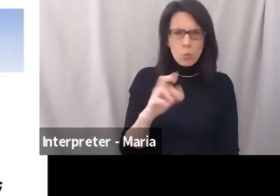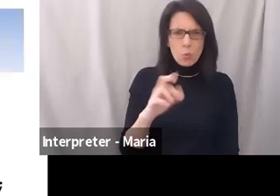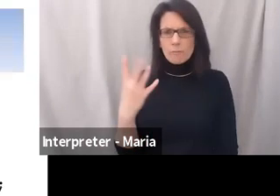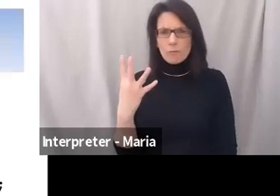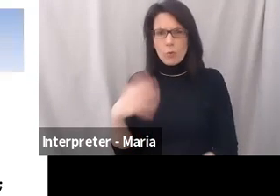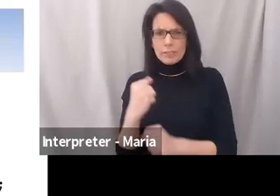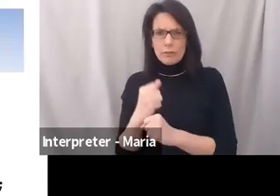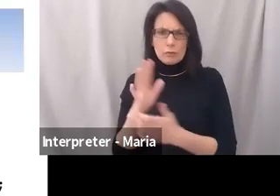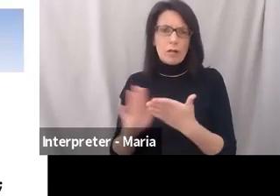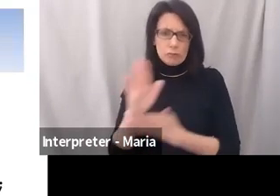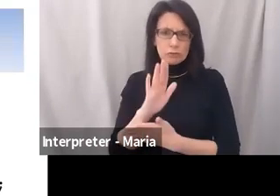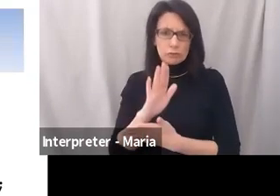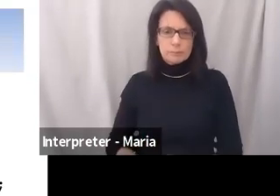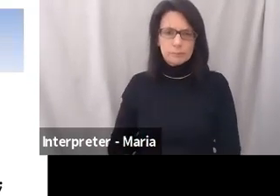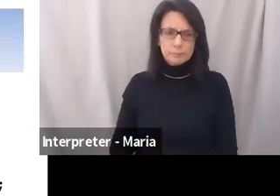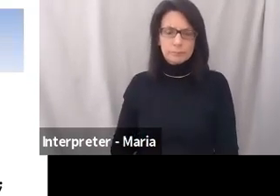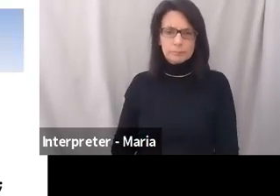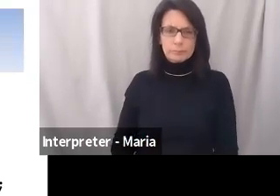college.